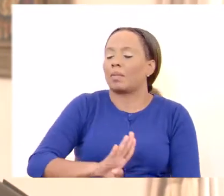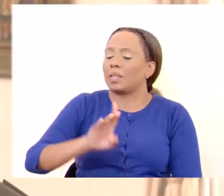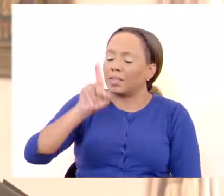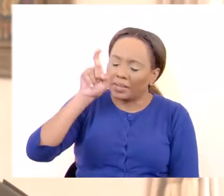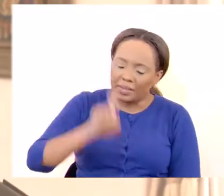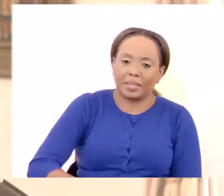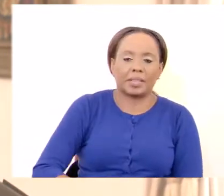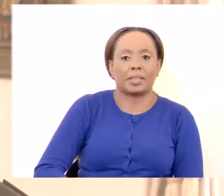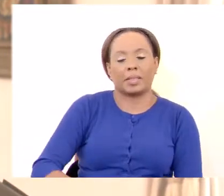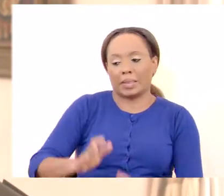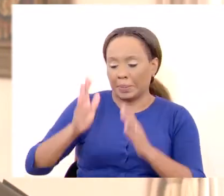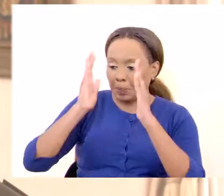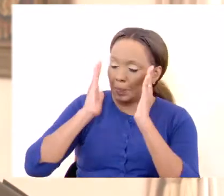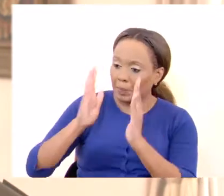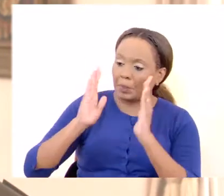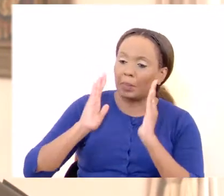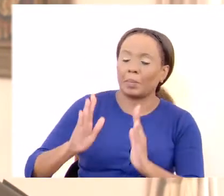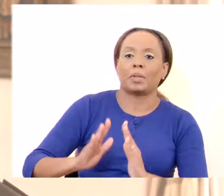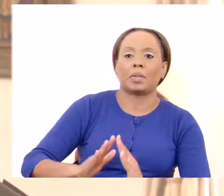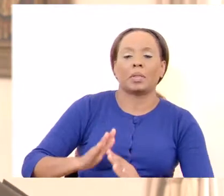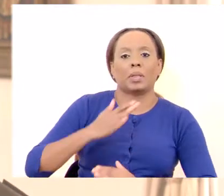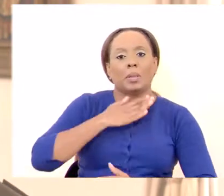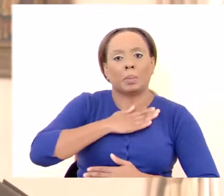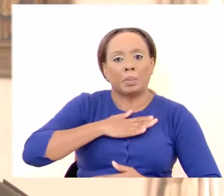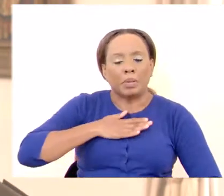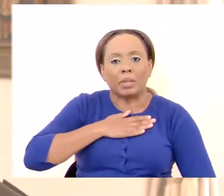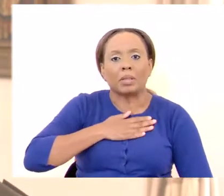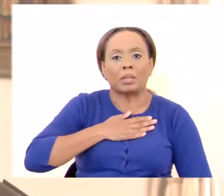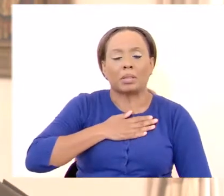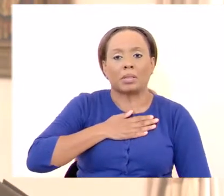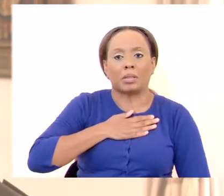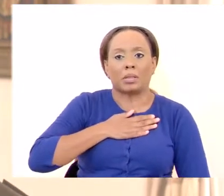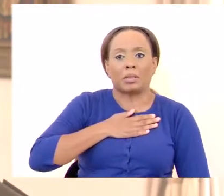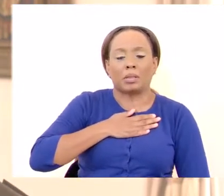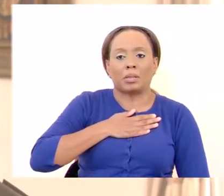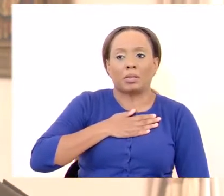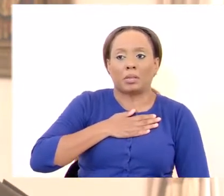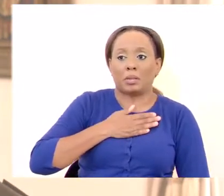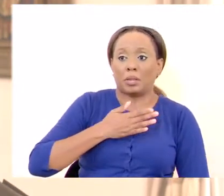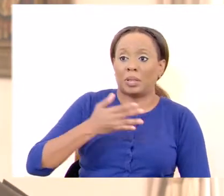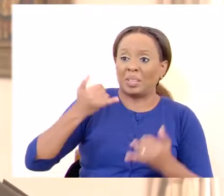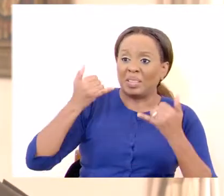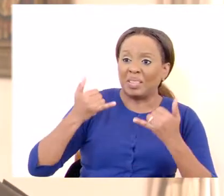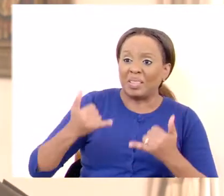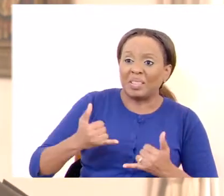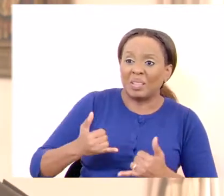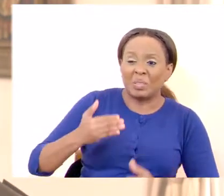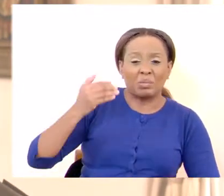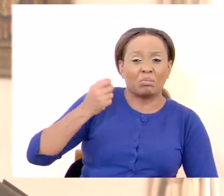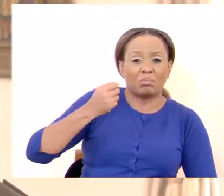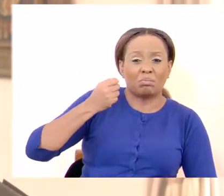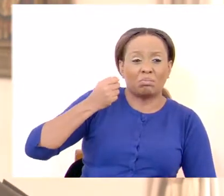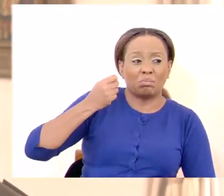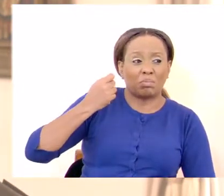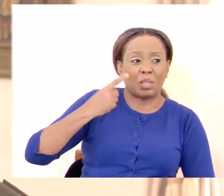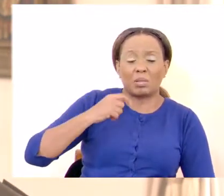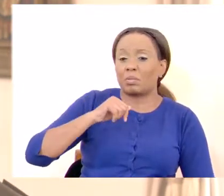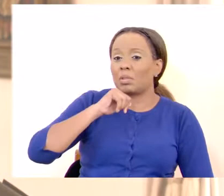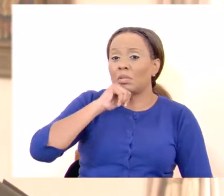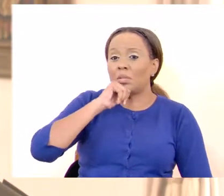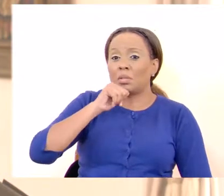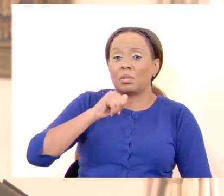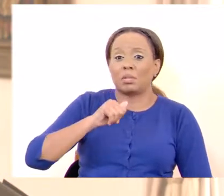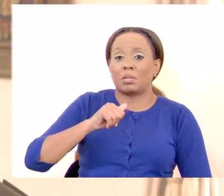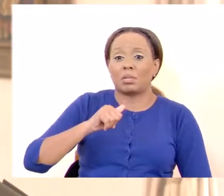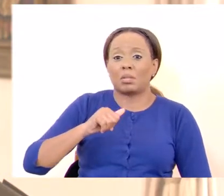it, not really to expect a lot, but as this is a sequelae, not a manifestation